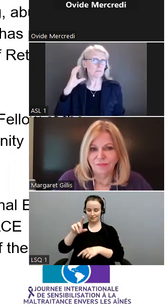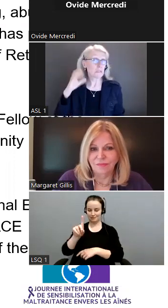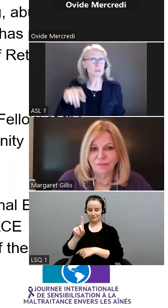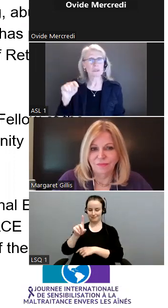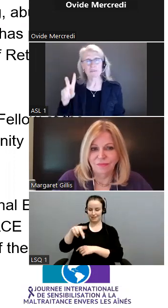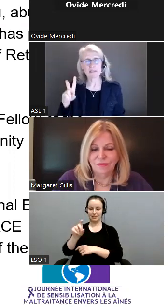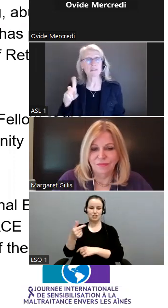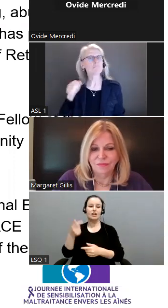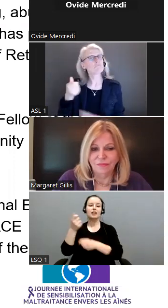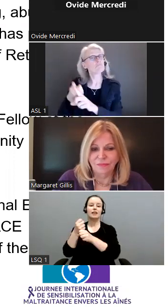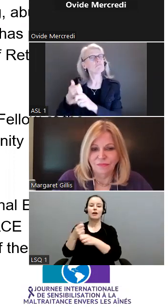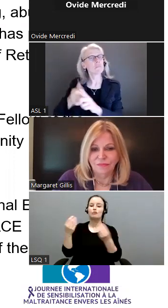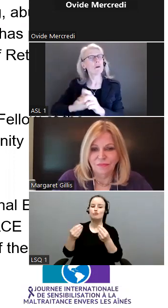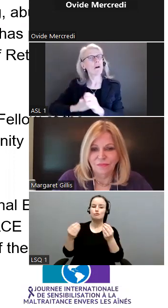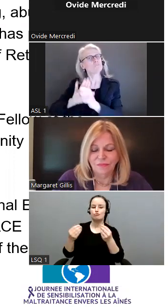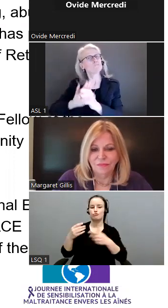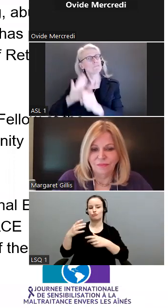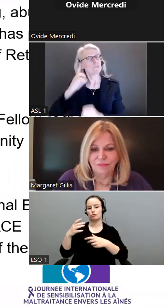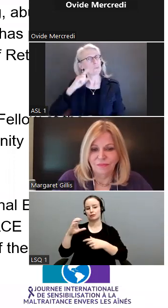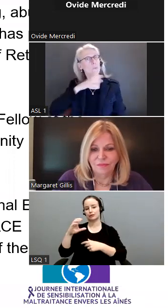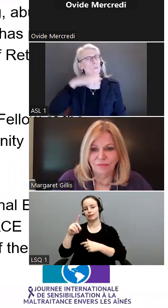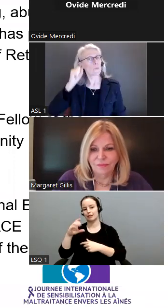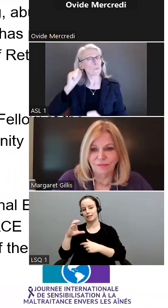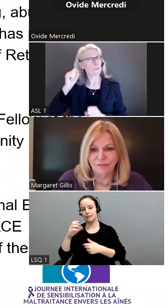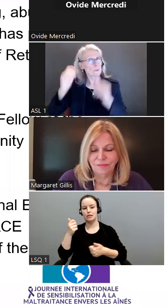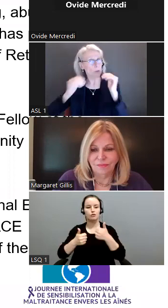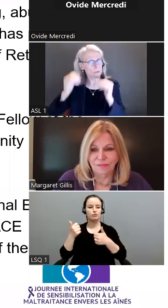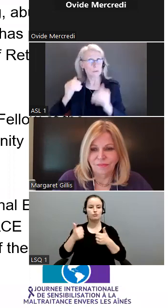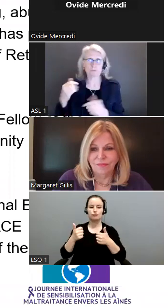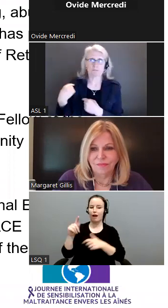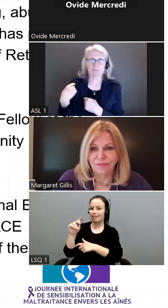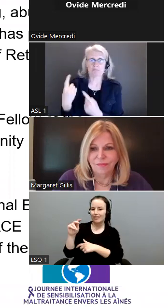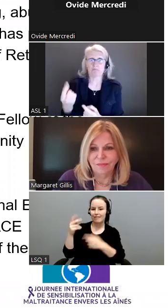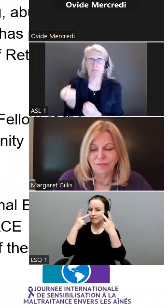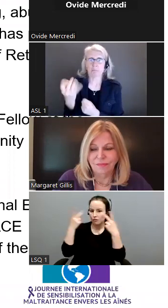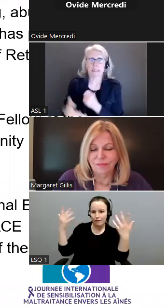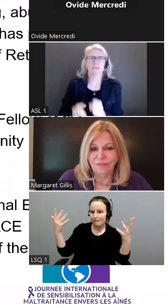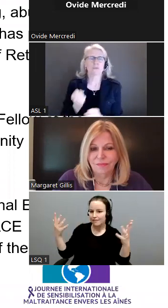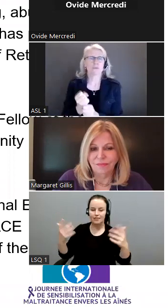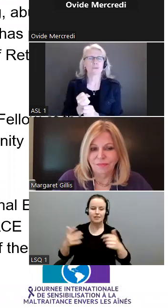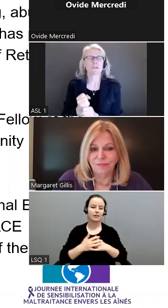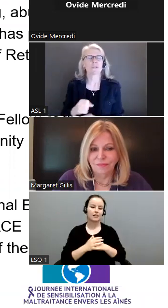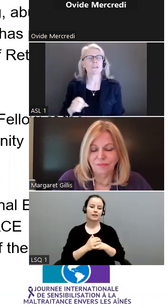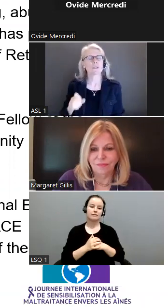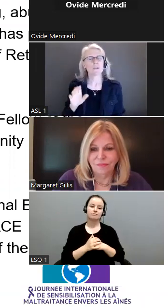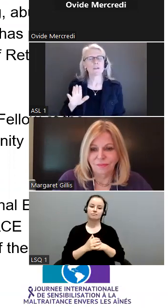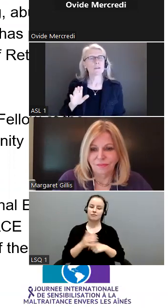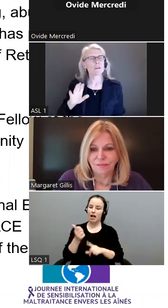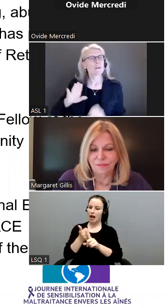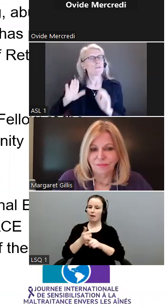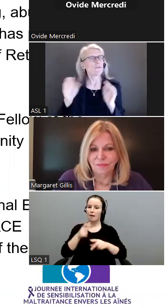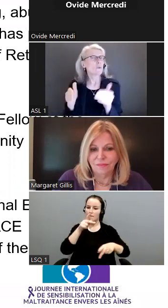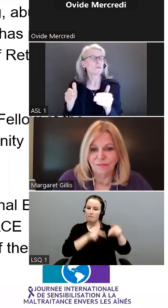advocating for older adults over the past many years. Her work focuses on law,